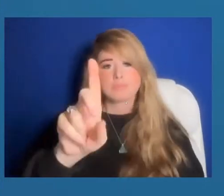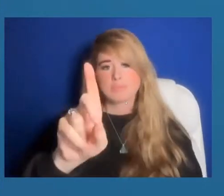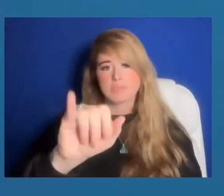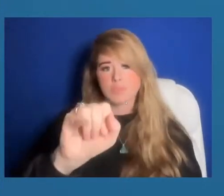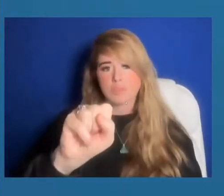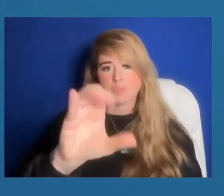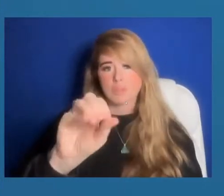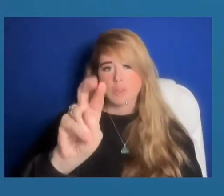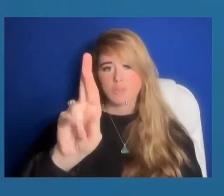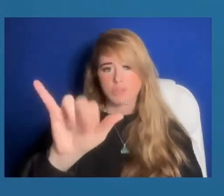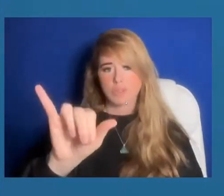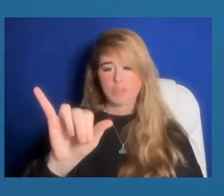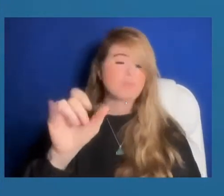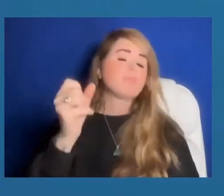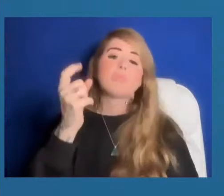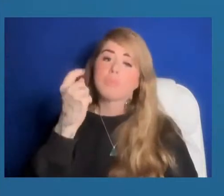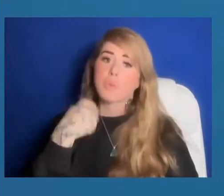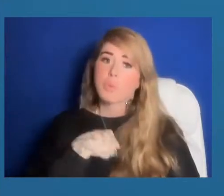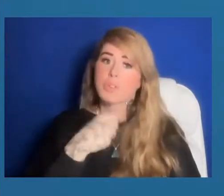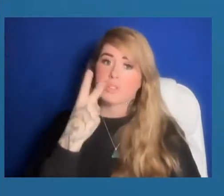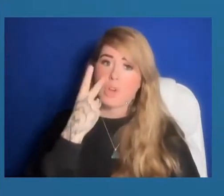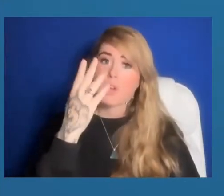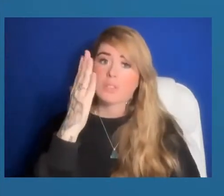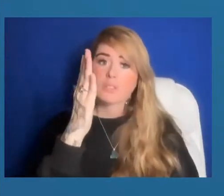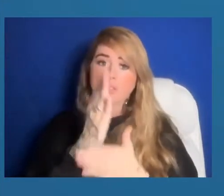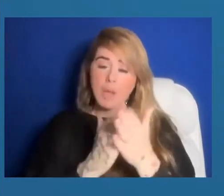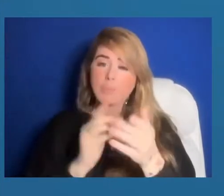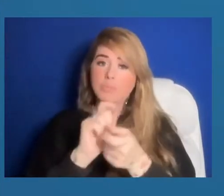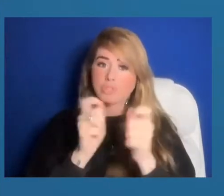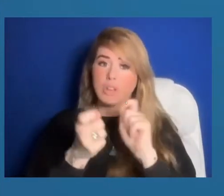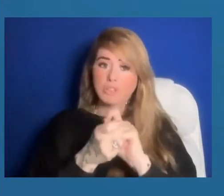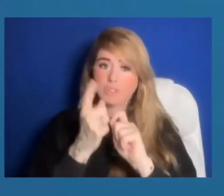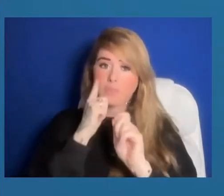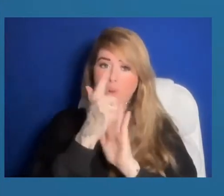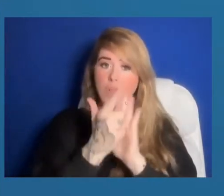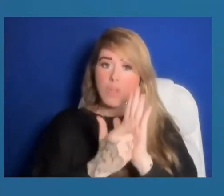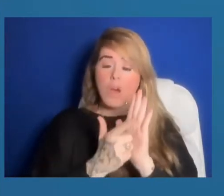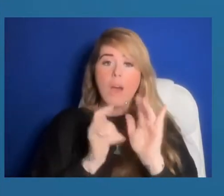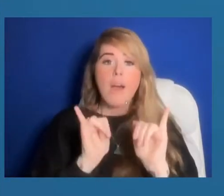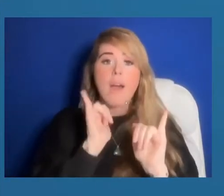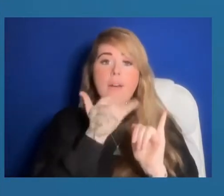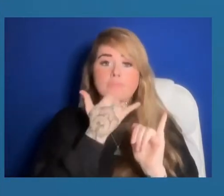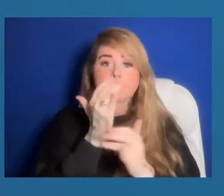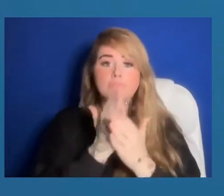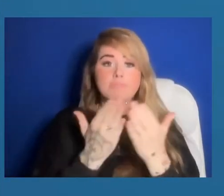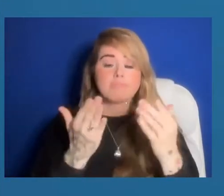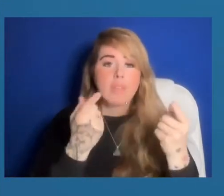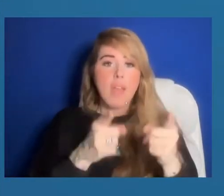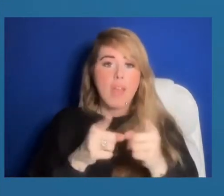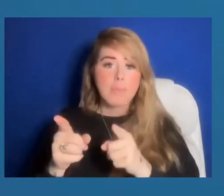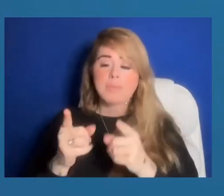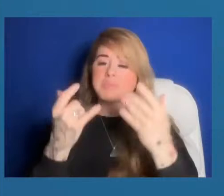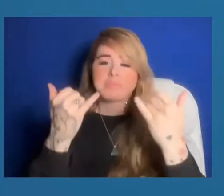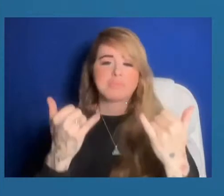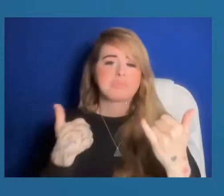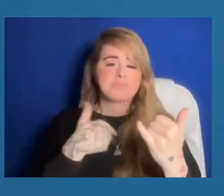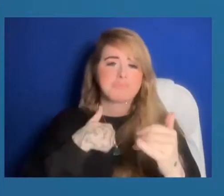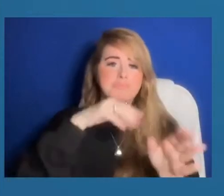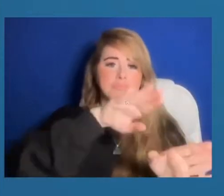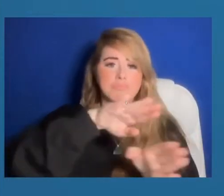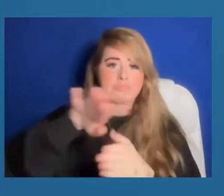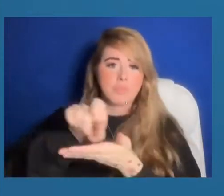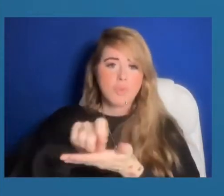to the law, the unintended consequences of discovery, and we've worked very hard to put together a proposal that addresses